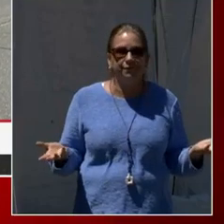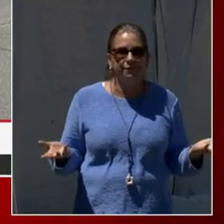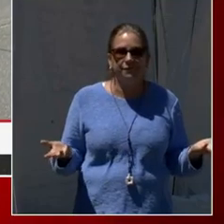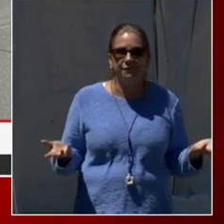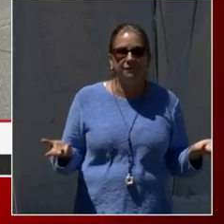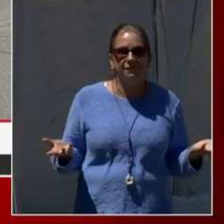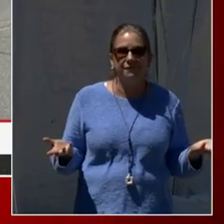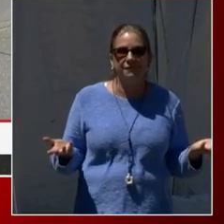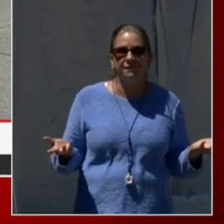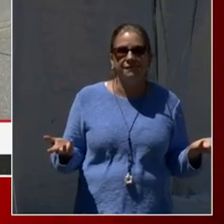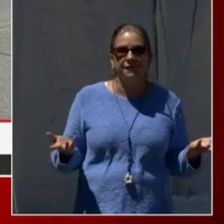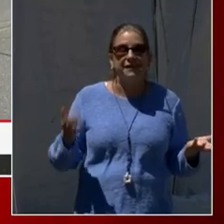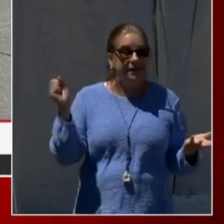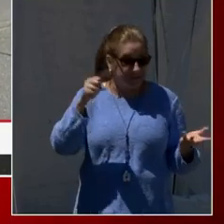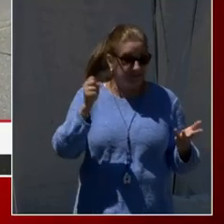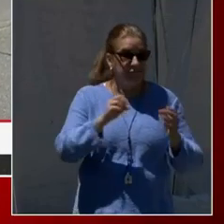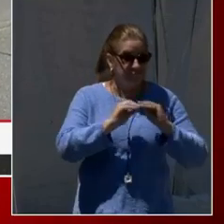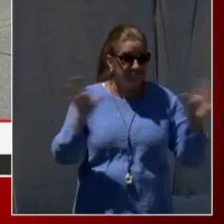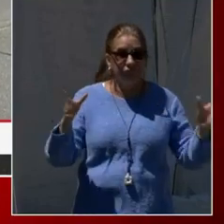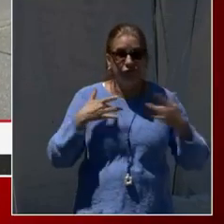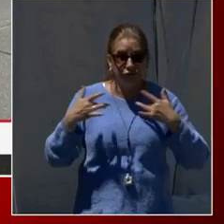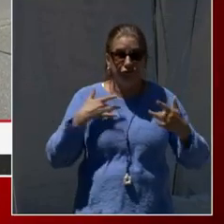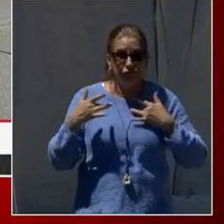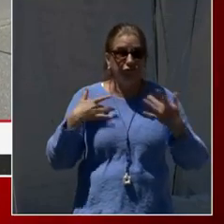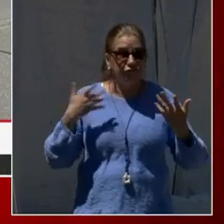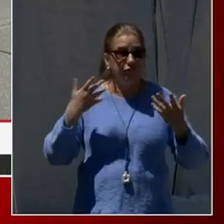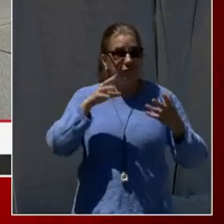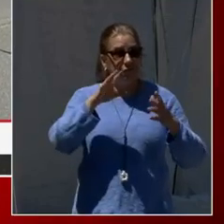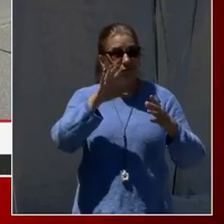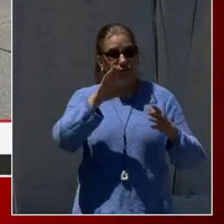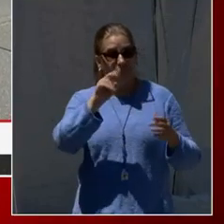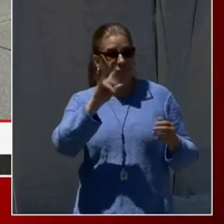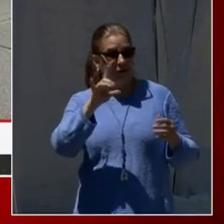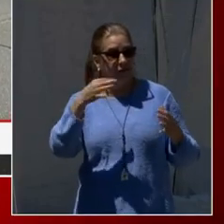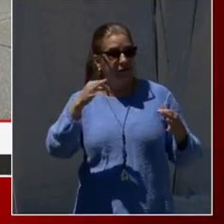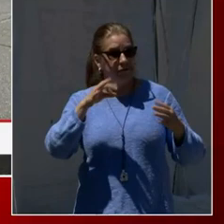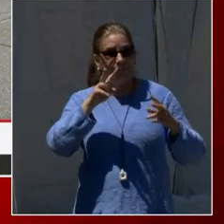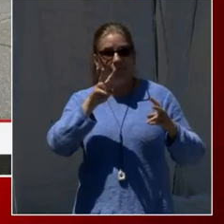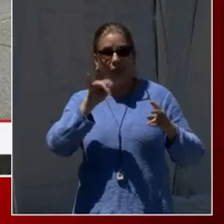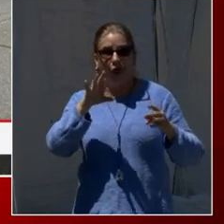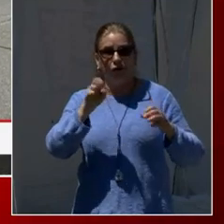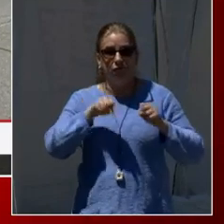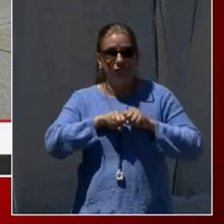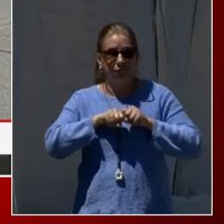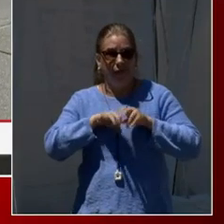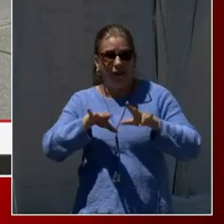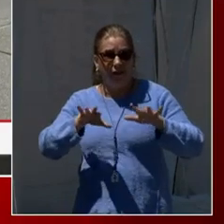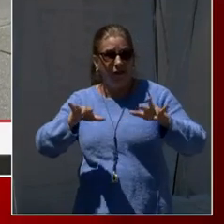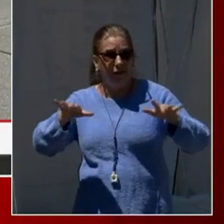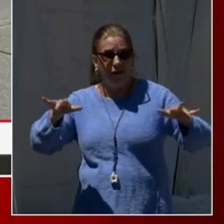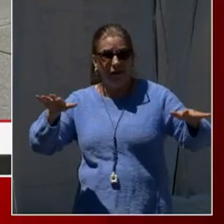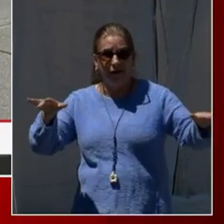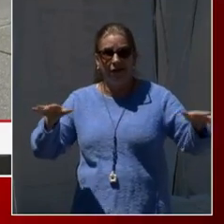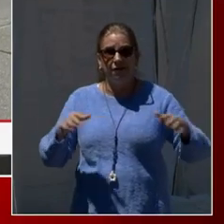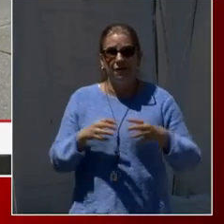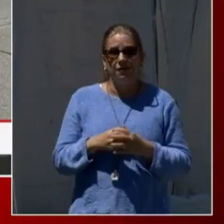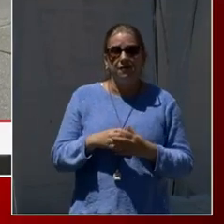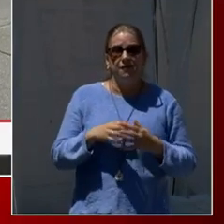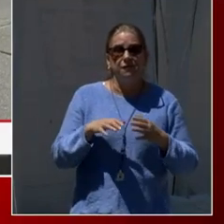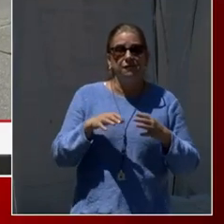concerns adequately. We have advanced into our phased reopening, but our issues and concerns